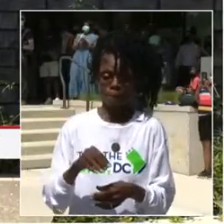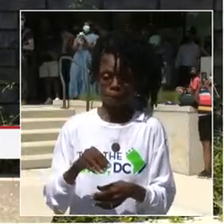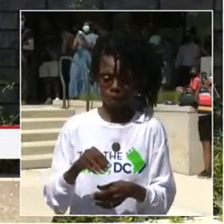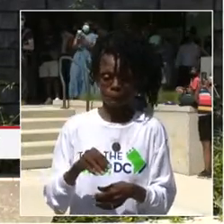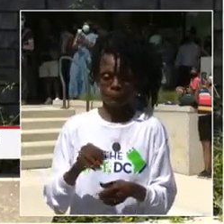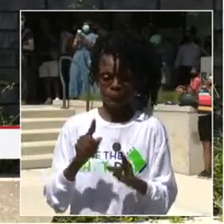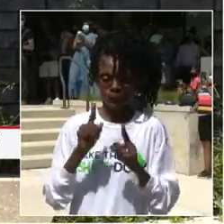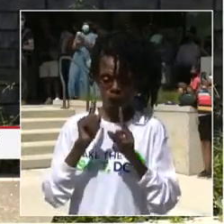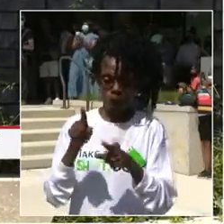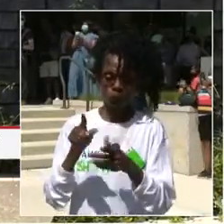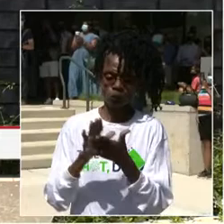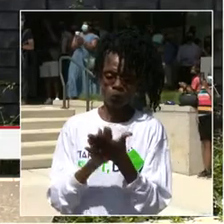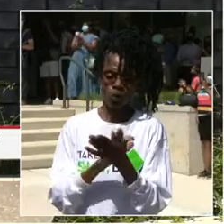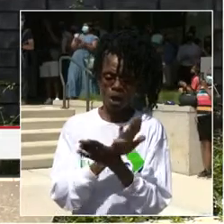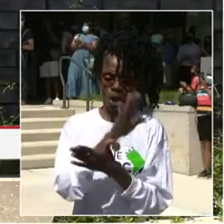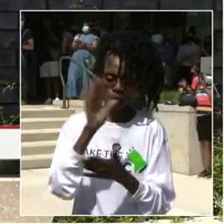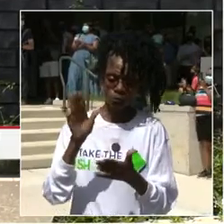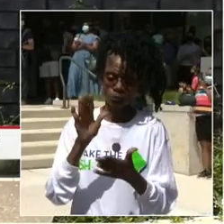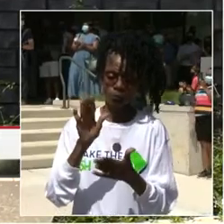college,